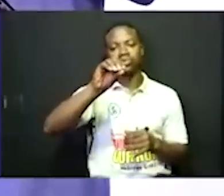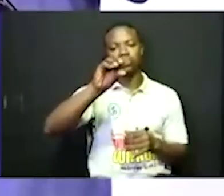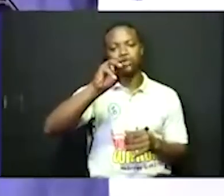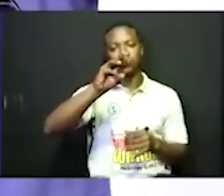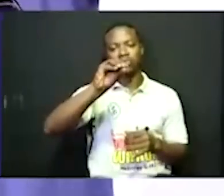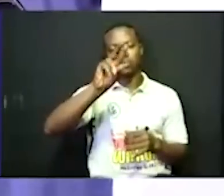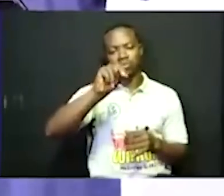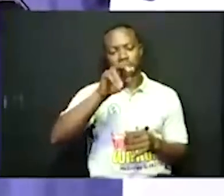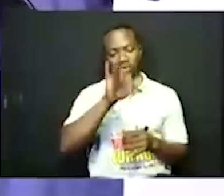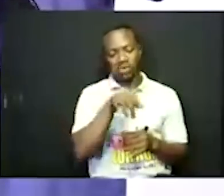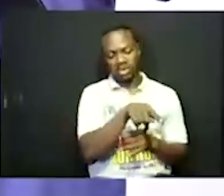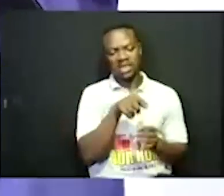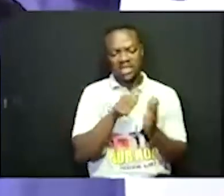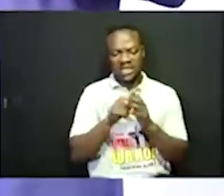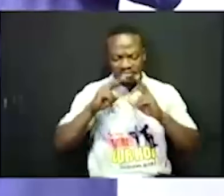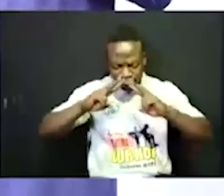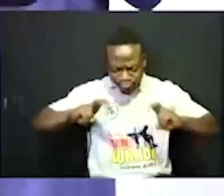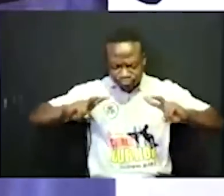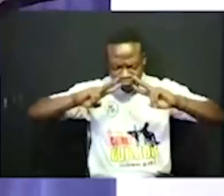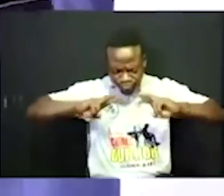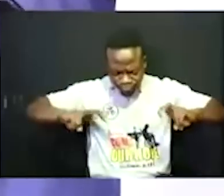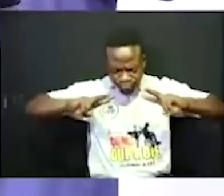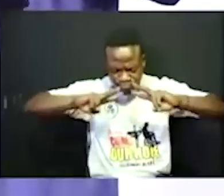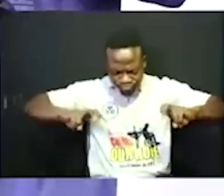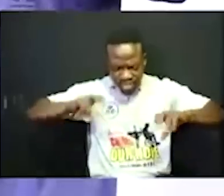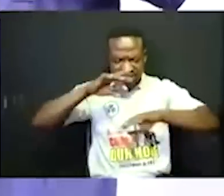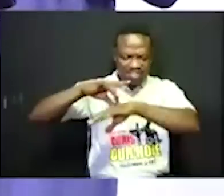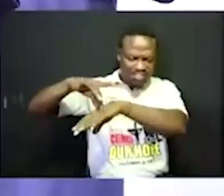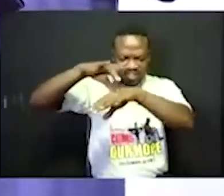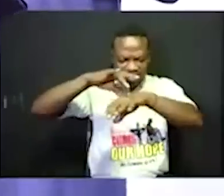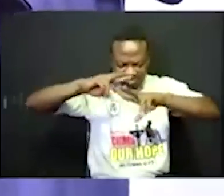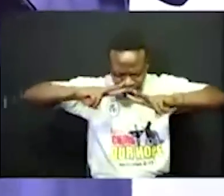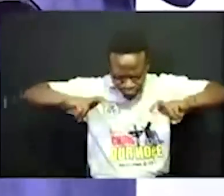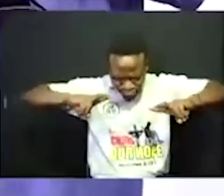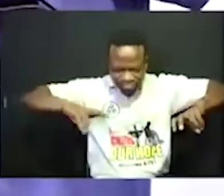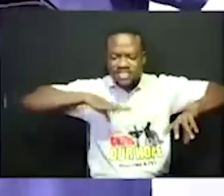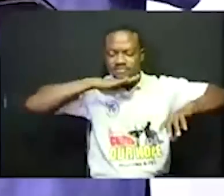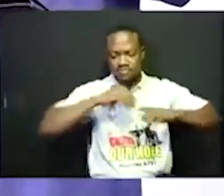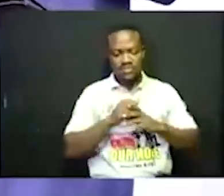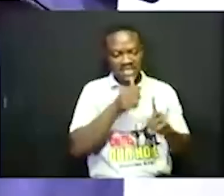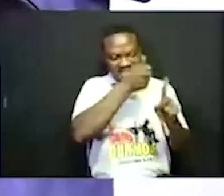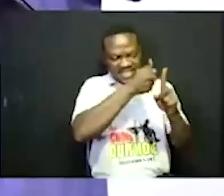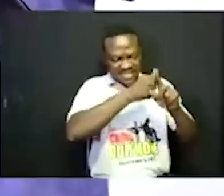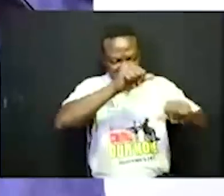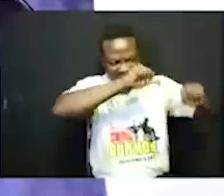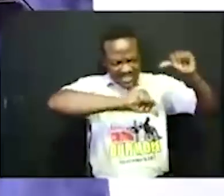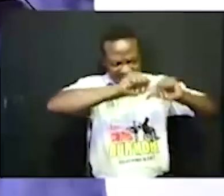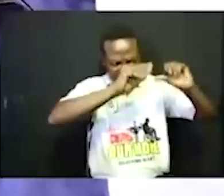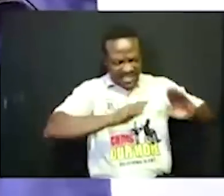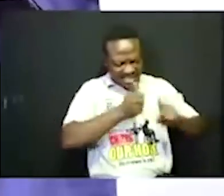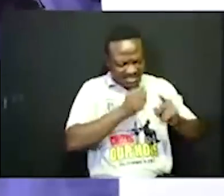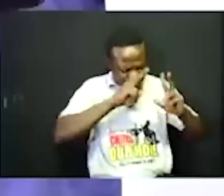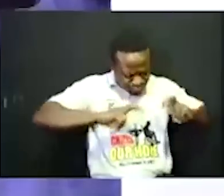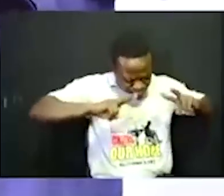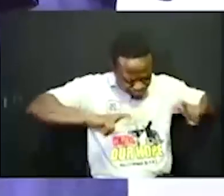that which is under this earth. And as a great scientist, he has come to some